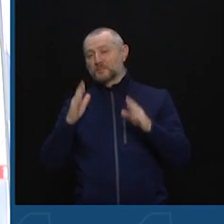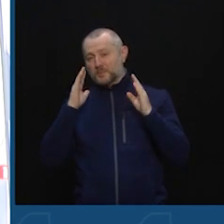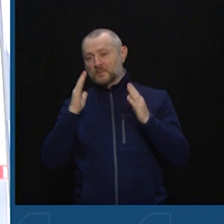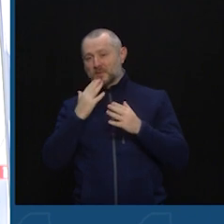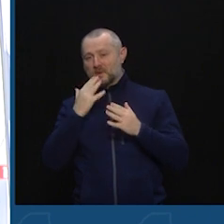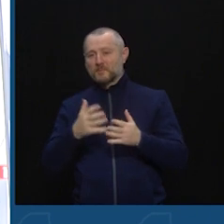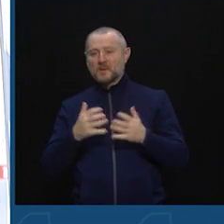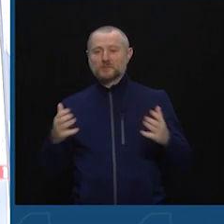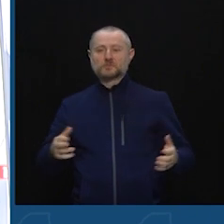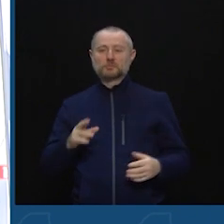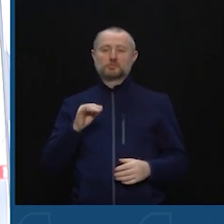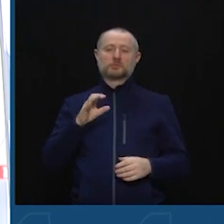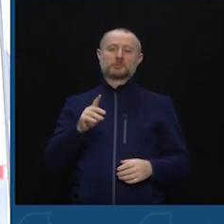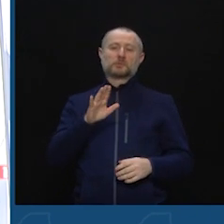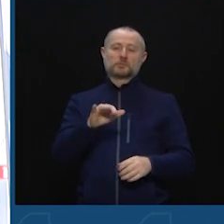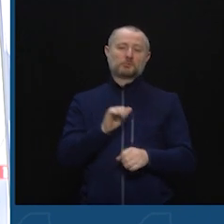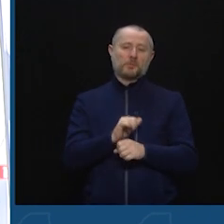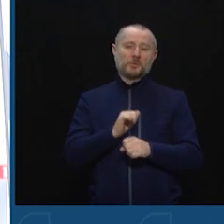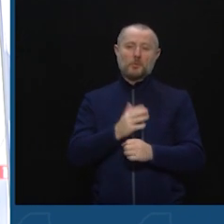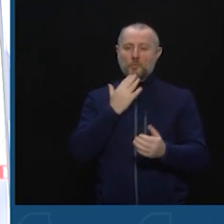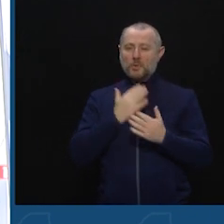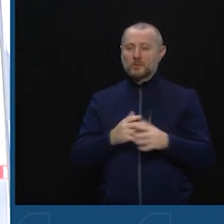Rick, job well done as always.